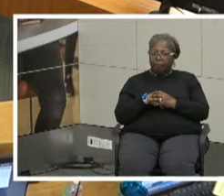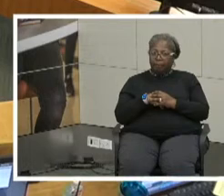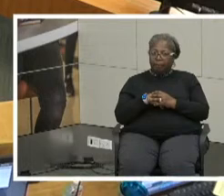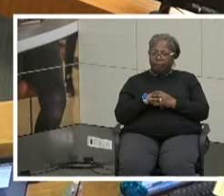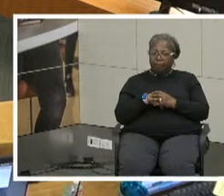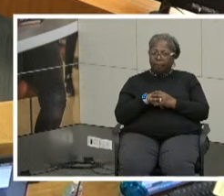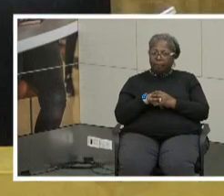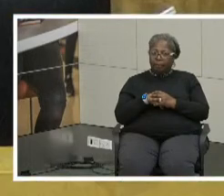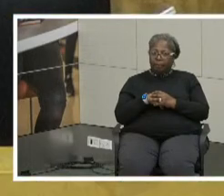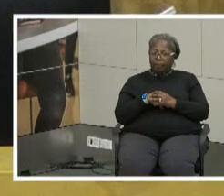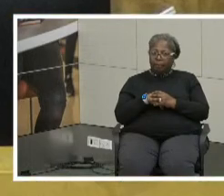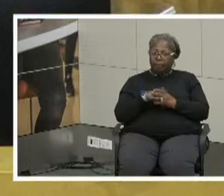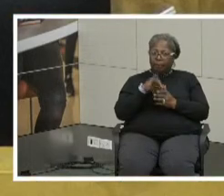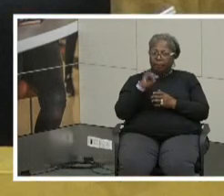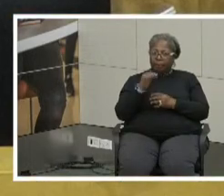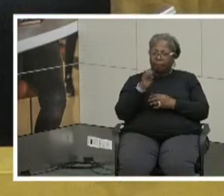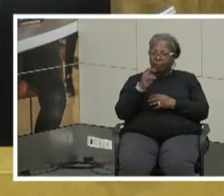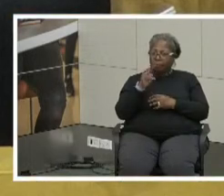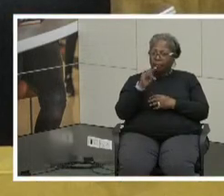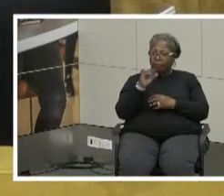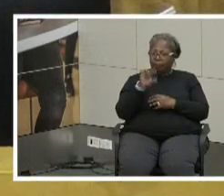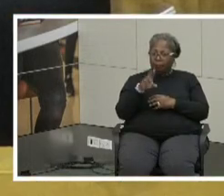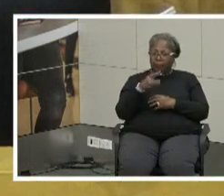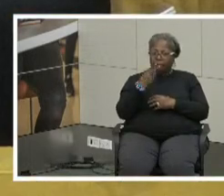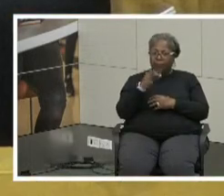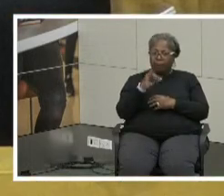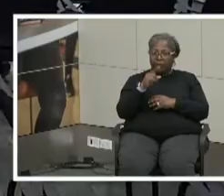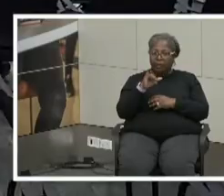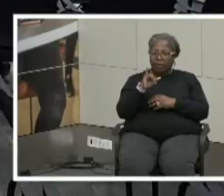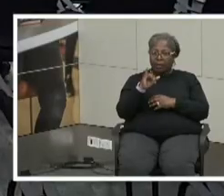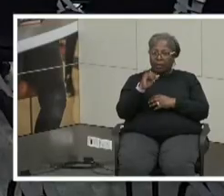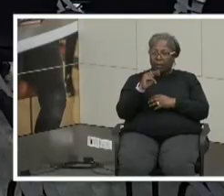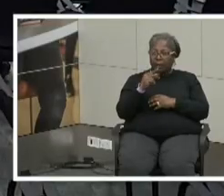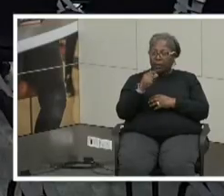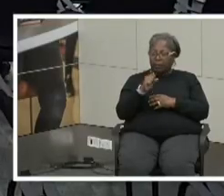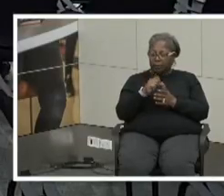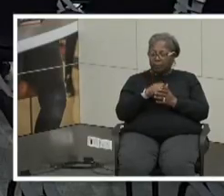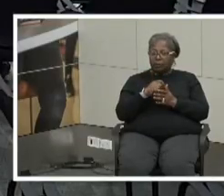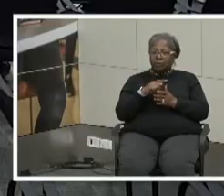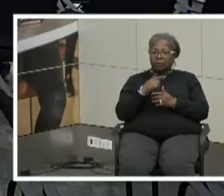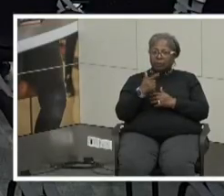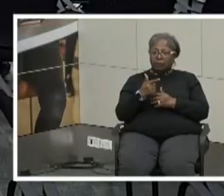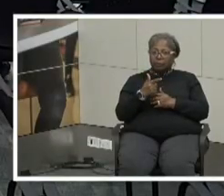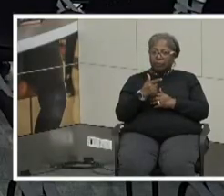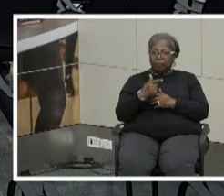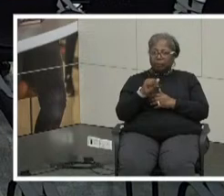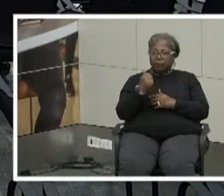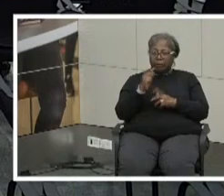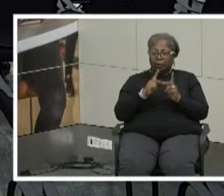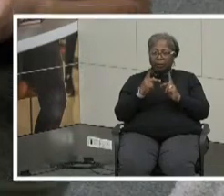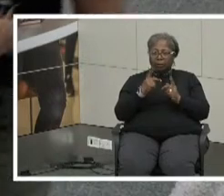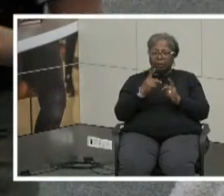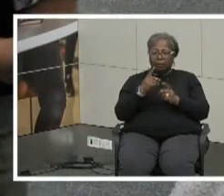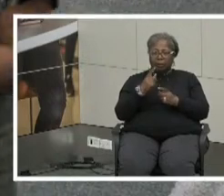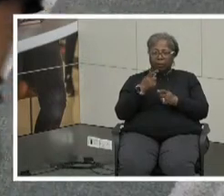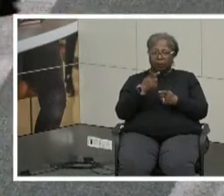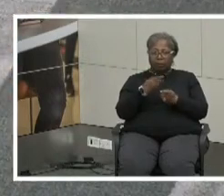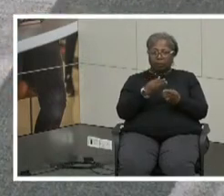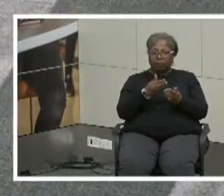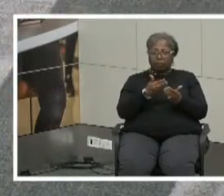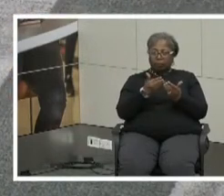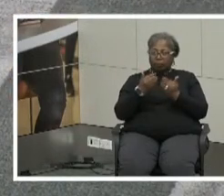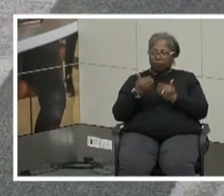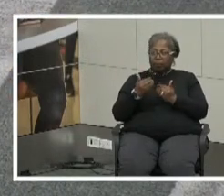Culver uh Jennifer Higgins 32 and if the next 10 folks or so don't mind coming forward that'd be